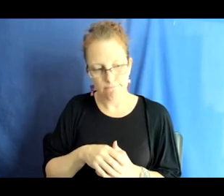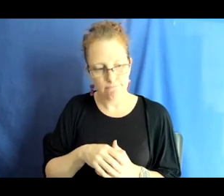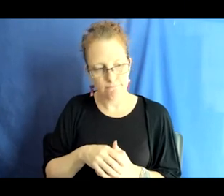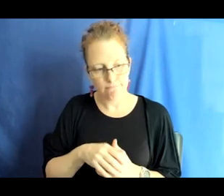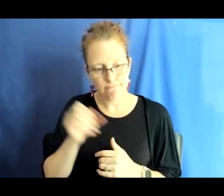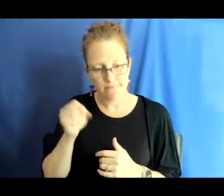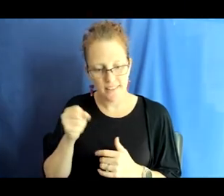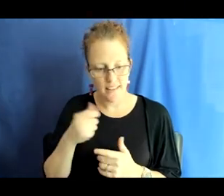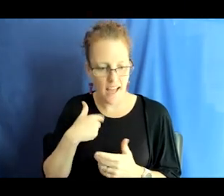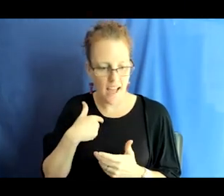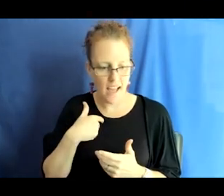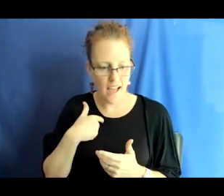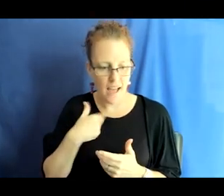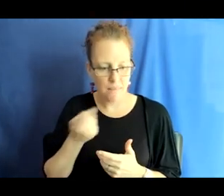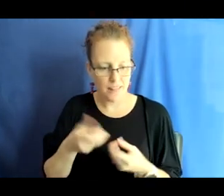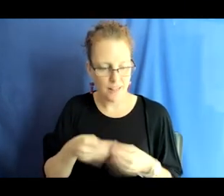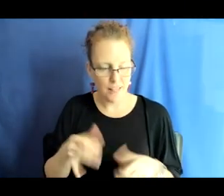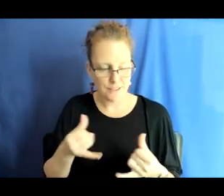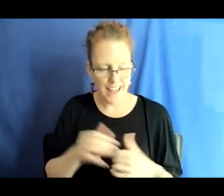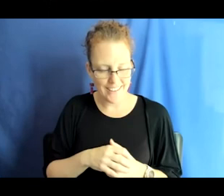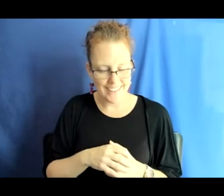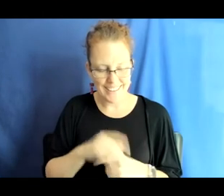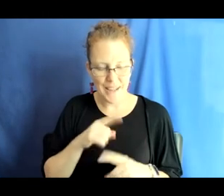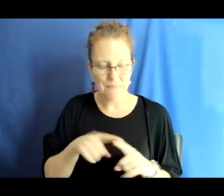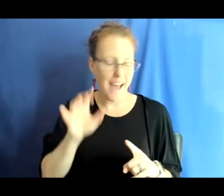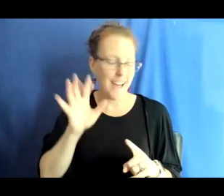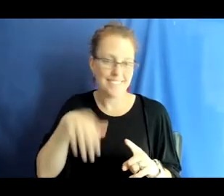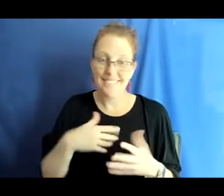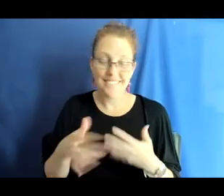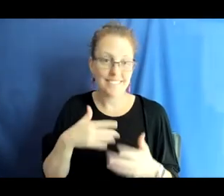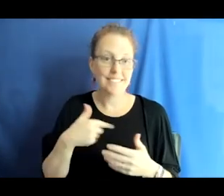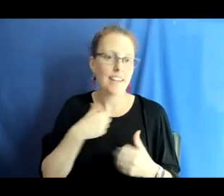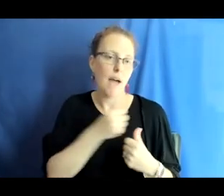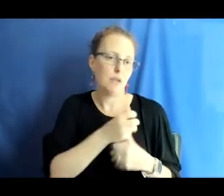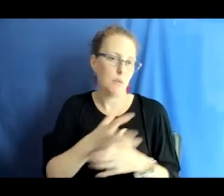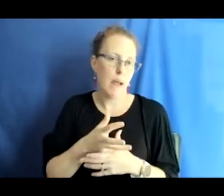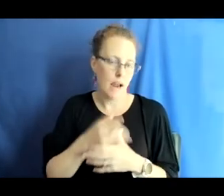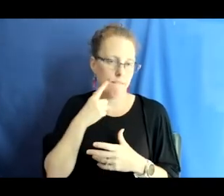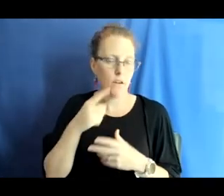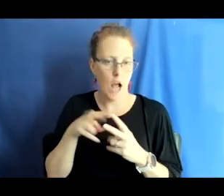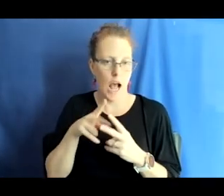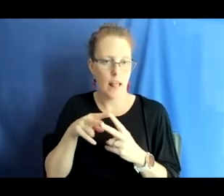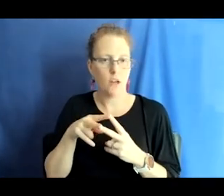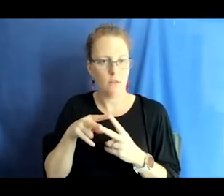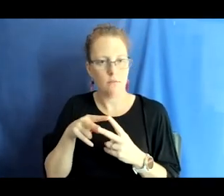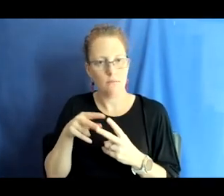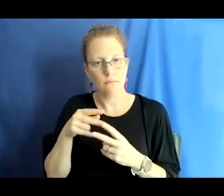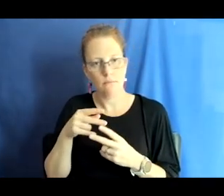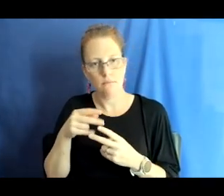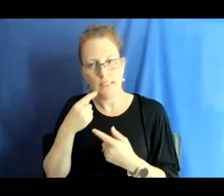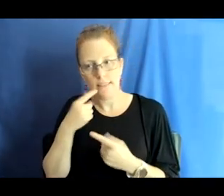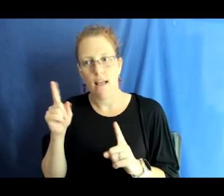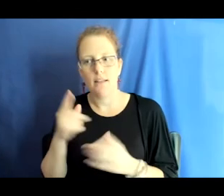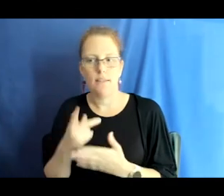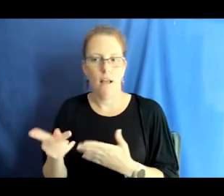I'm getting a little bit lost here, but I was prepared for that. This is just my point, really. Yeah.